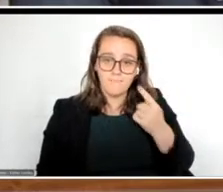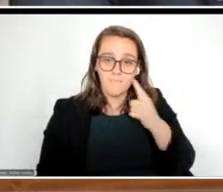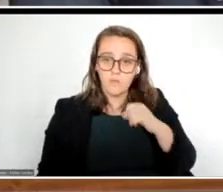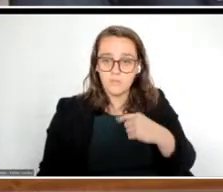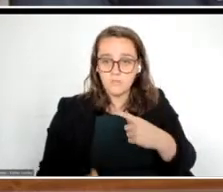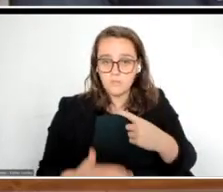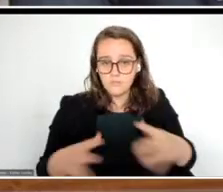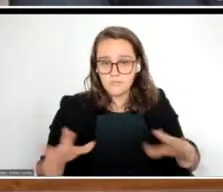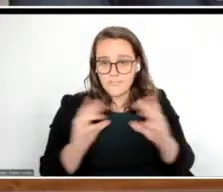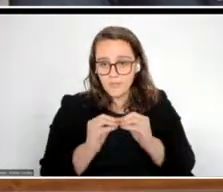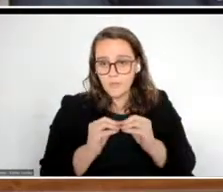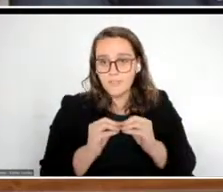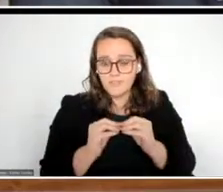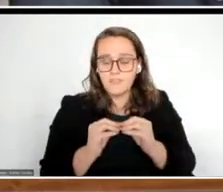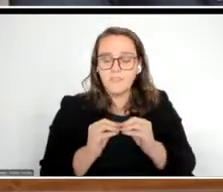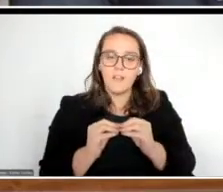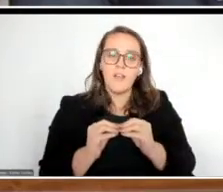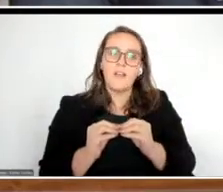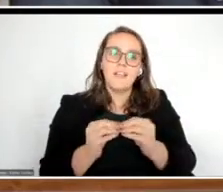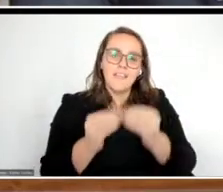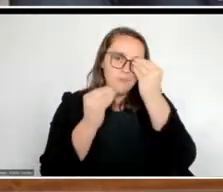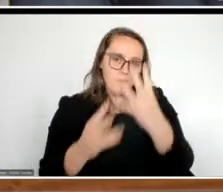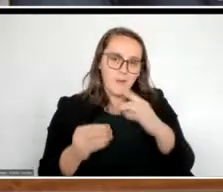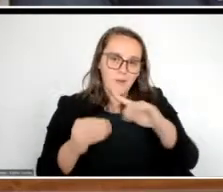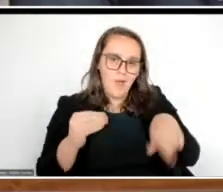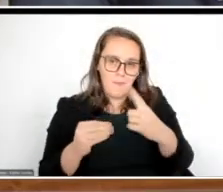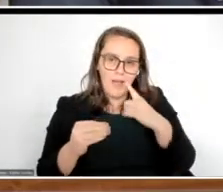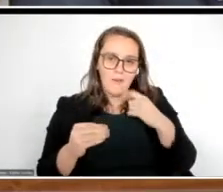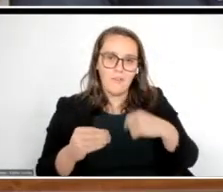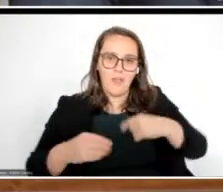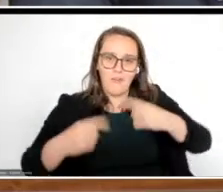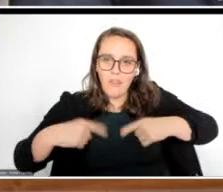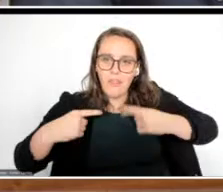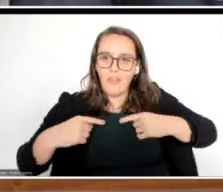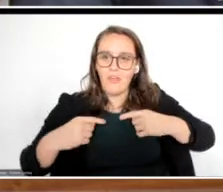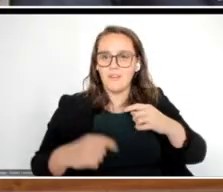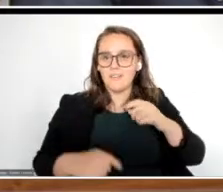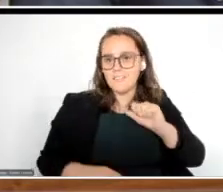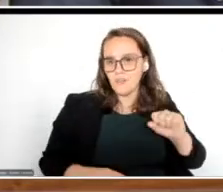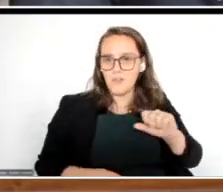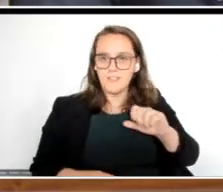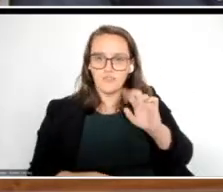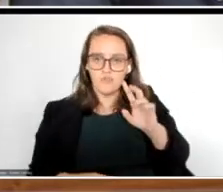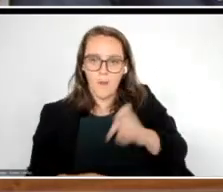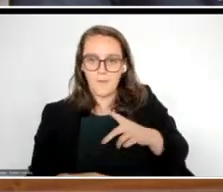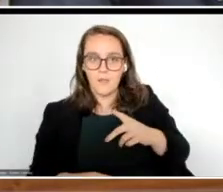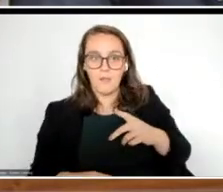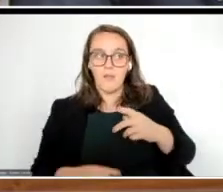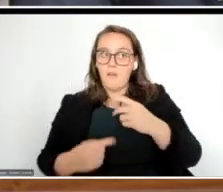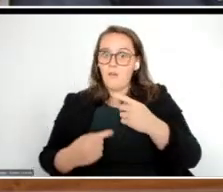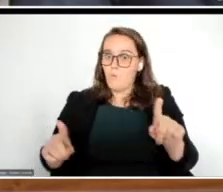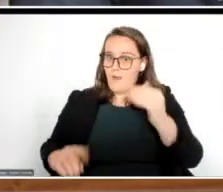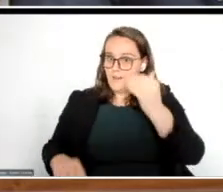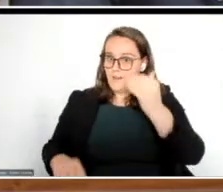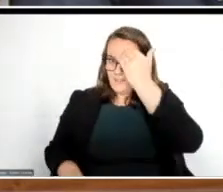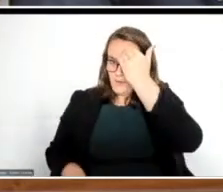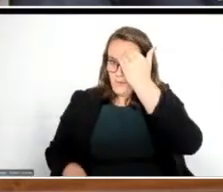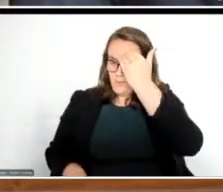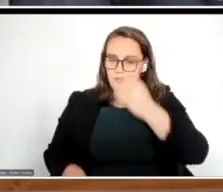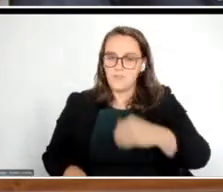altercation was widely known. So widely known that one former White House employee with national security